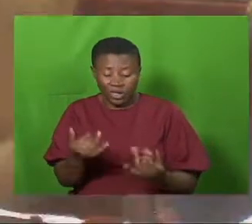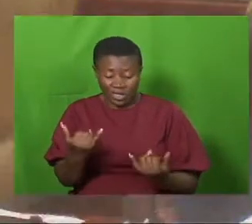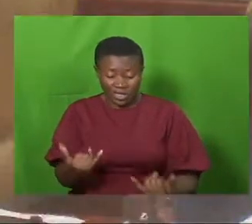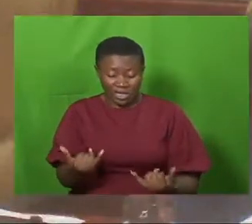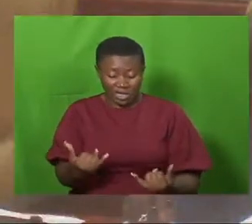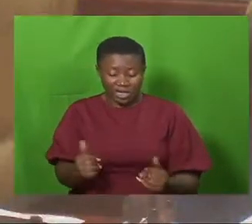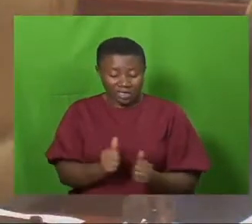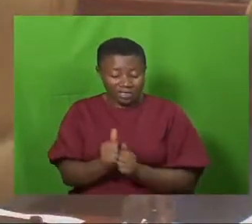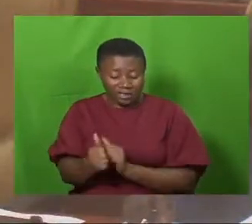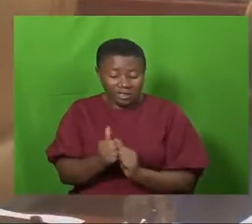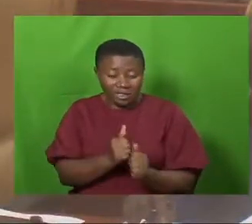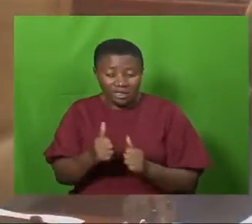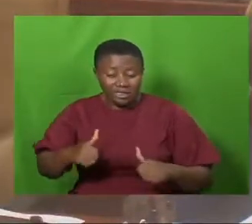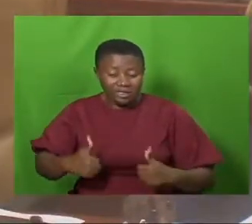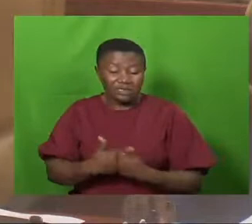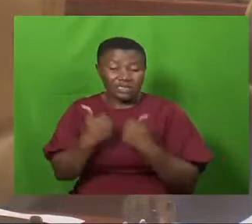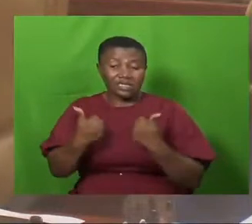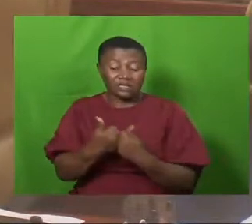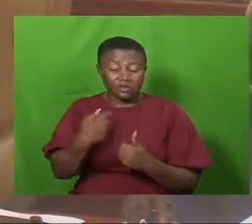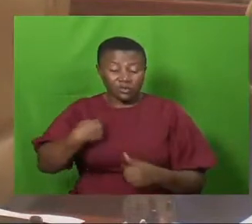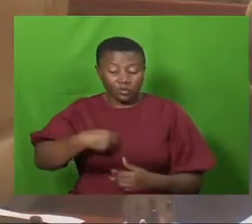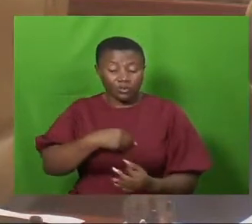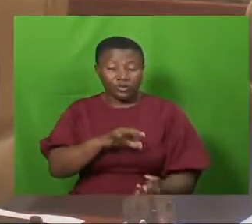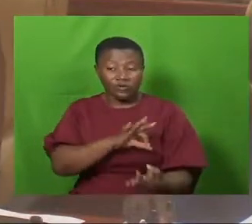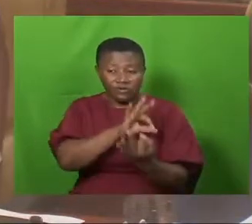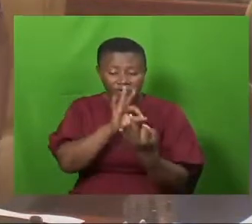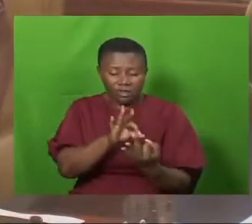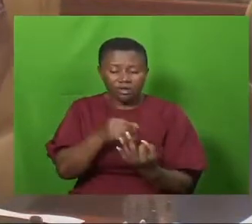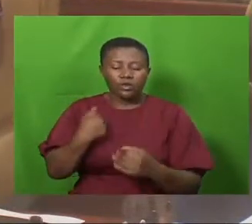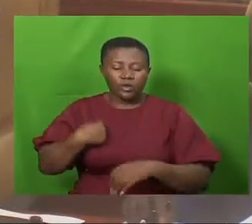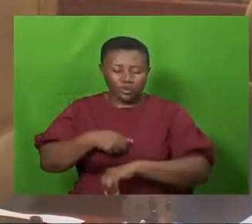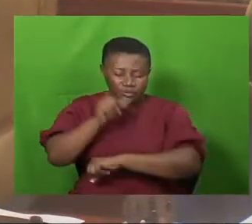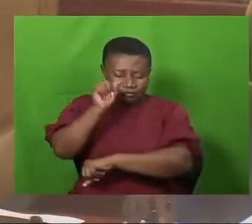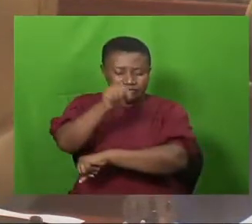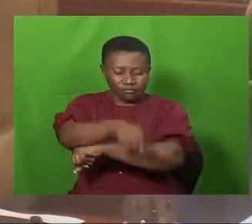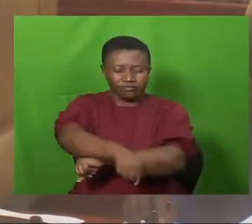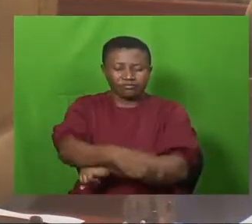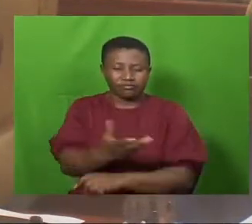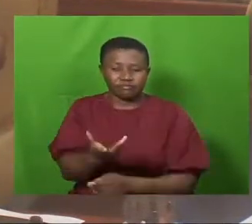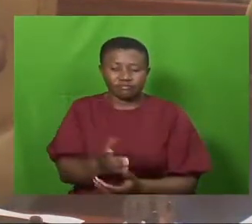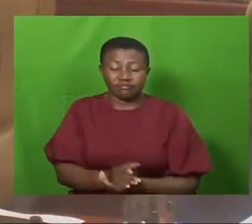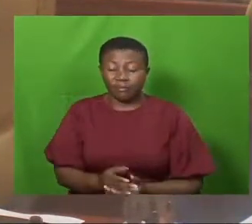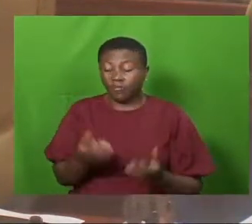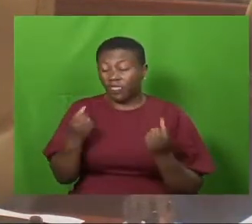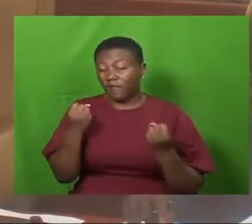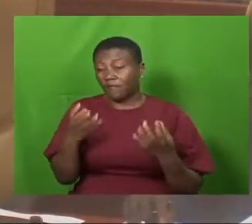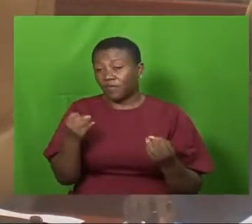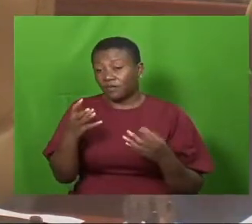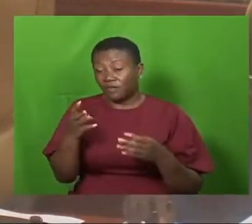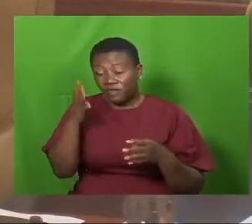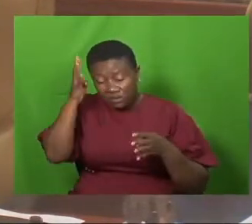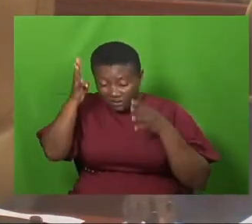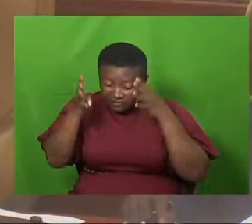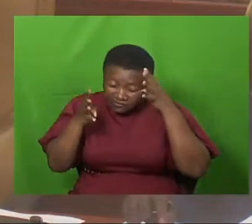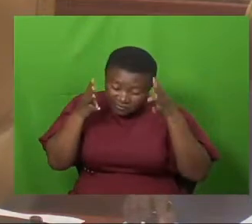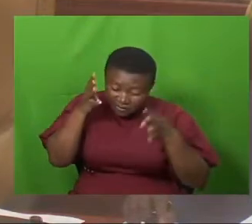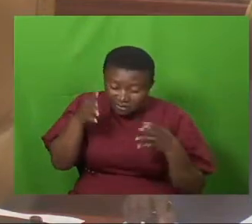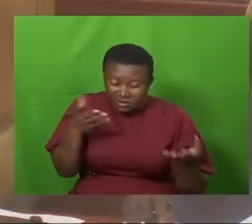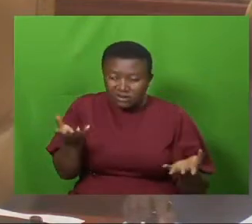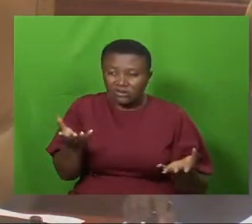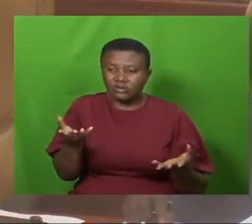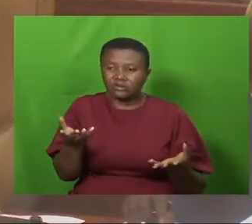going through as a country, we will surmount and overcome. Many of the initiatives that we're undertaking are